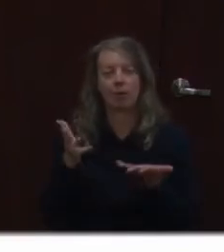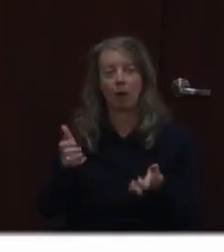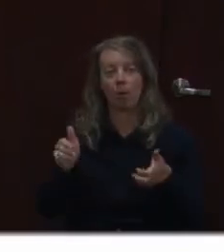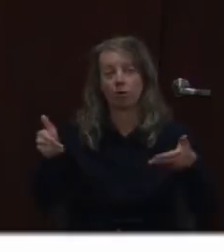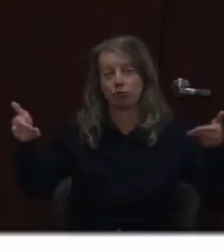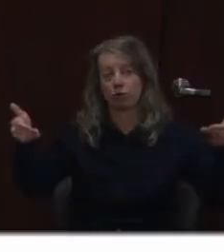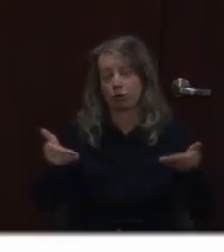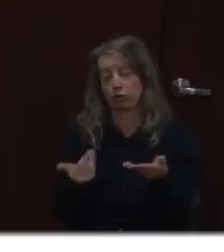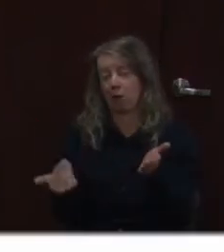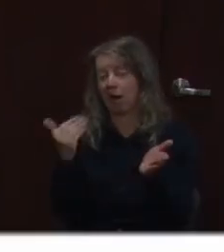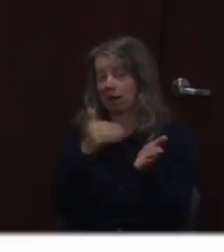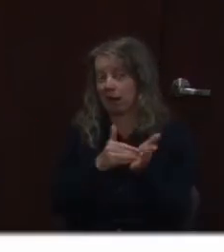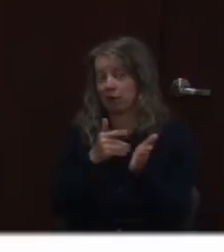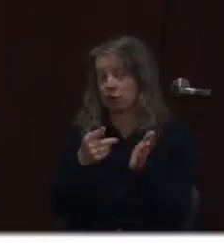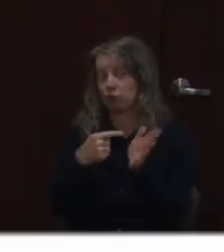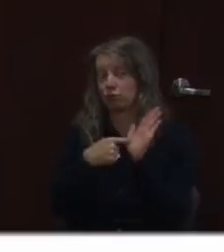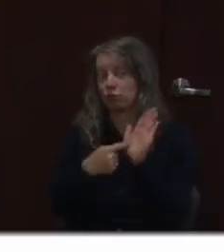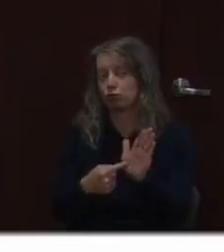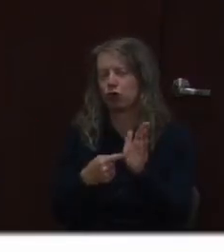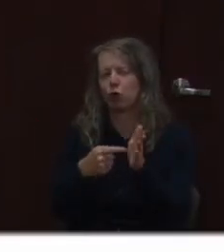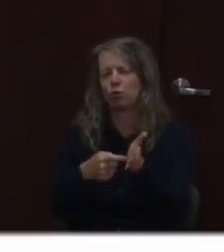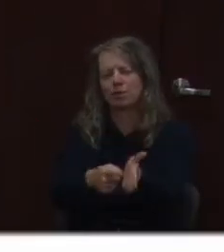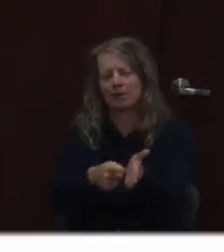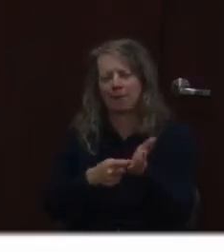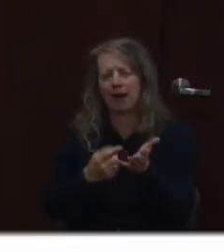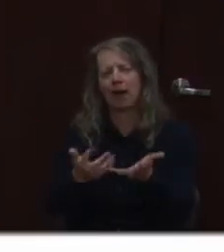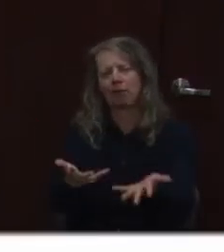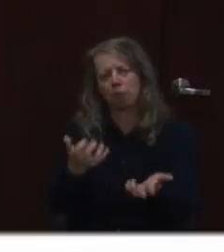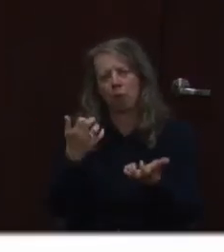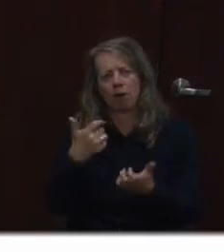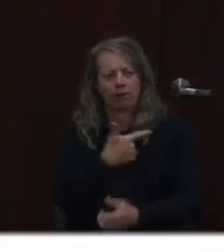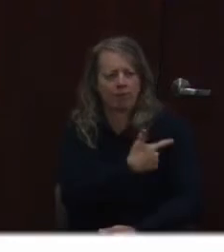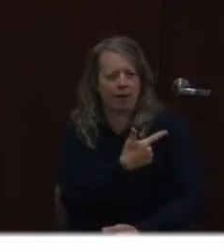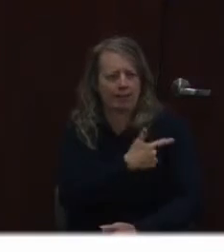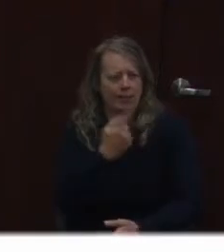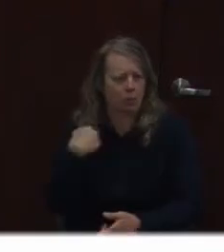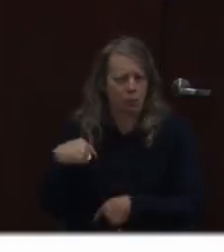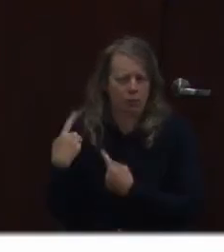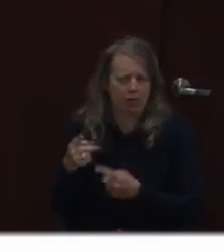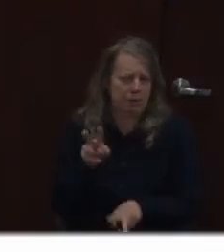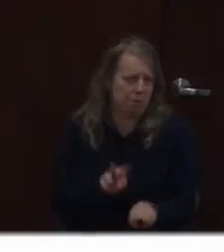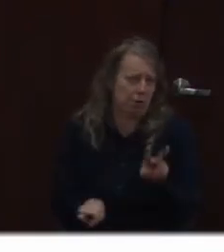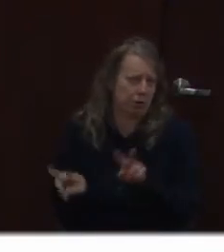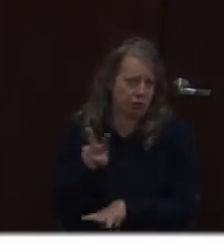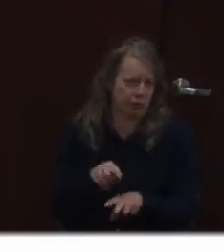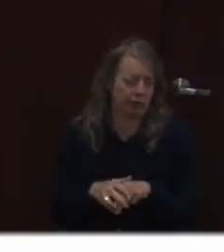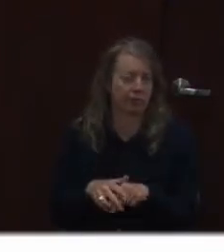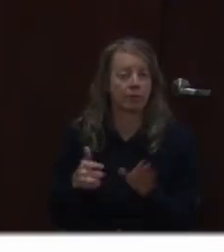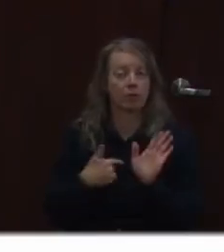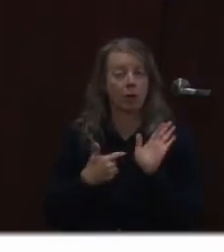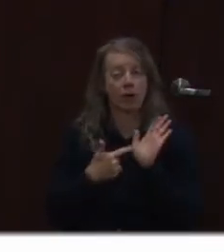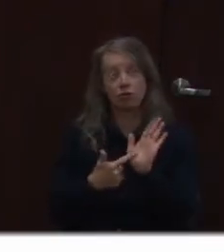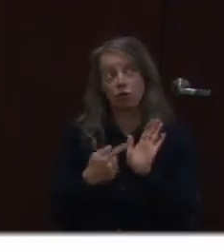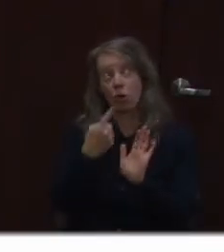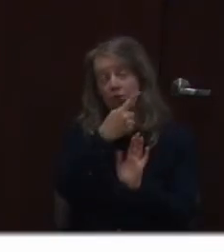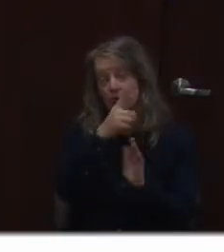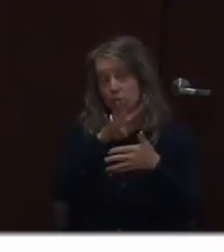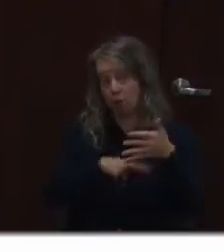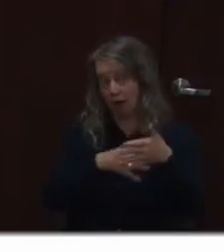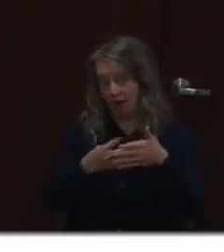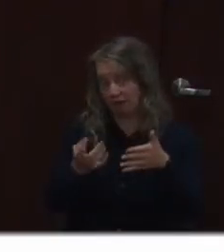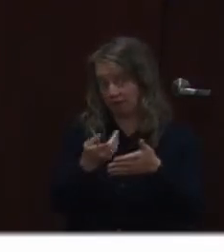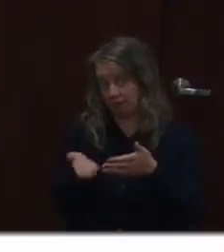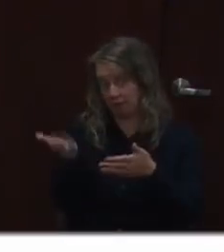all to the vaccine demand curve that we've been monitoring. I introduced this the last time I was with you, and